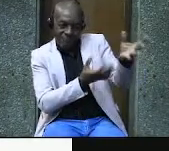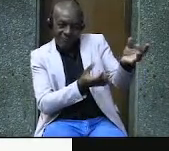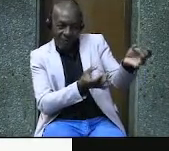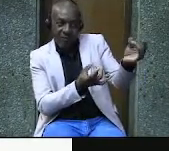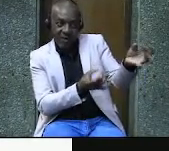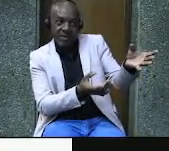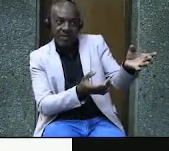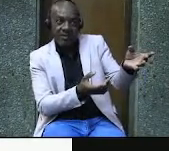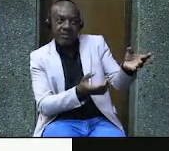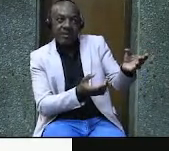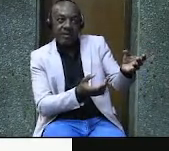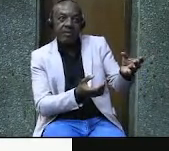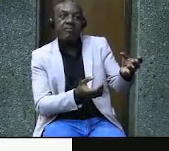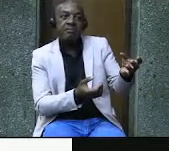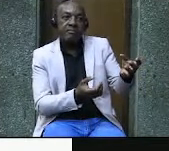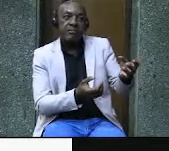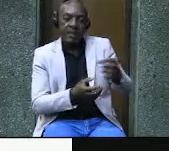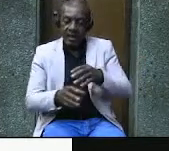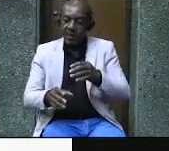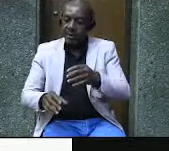and possession can take